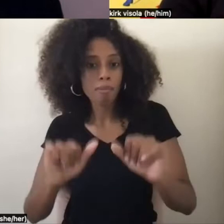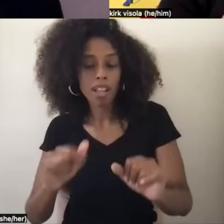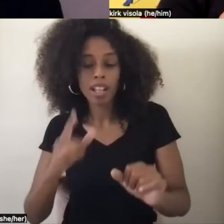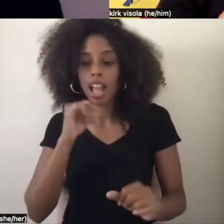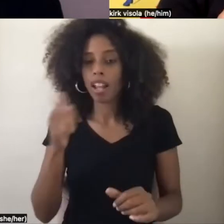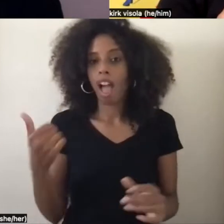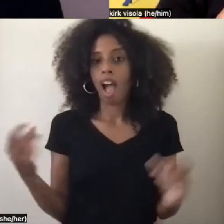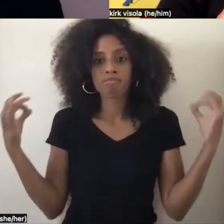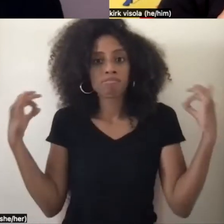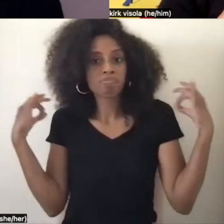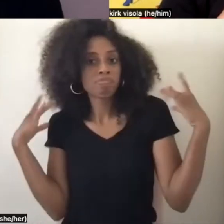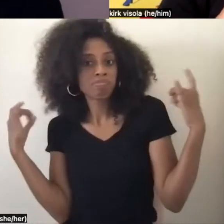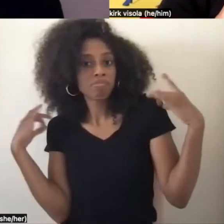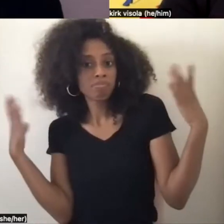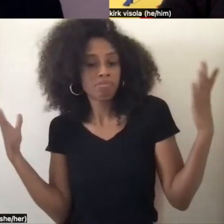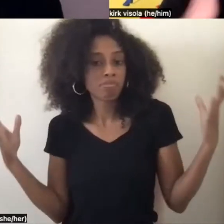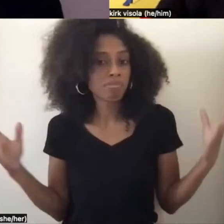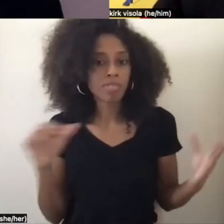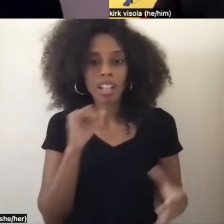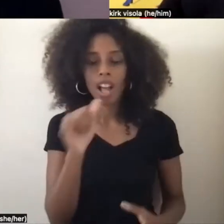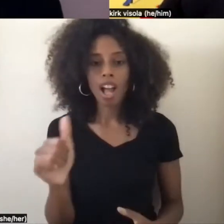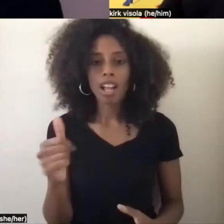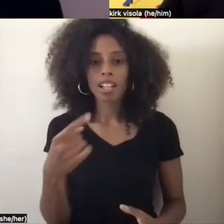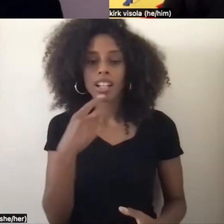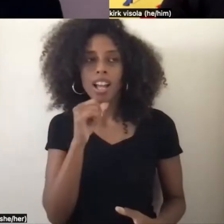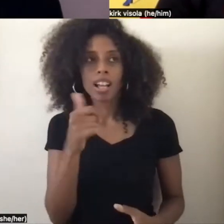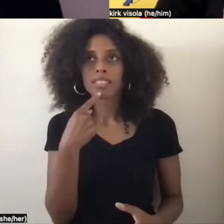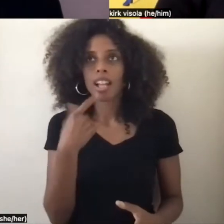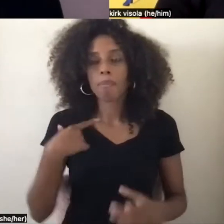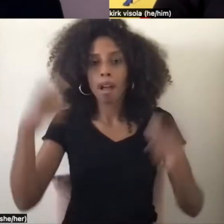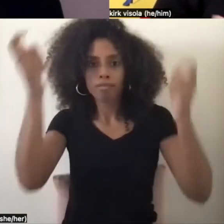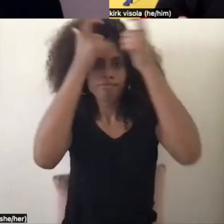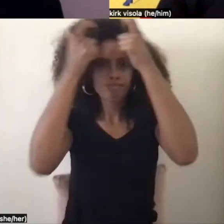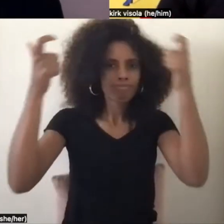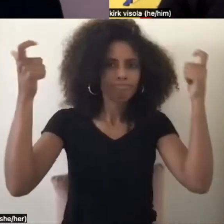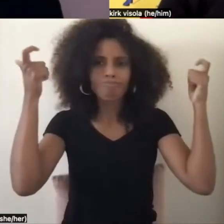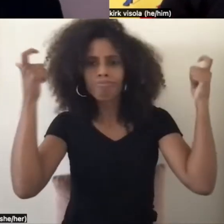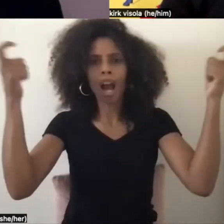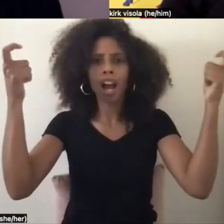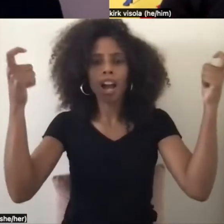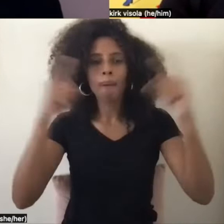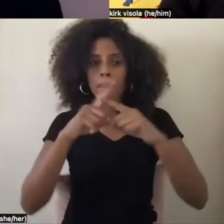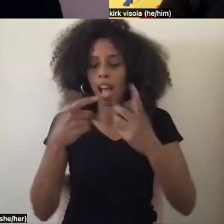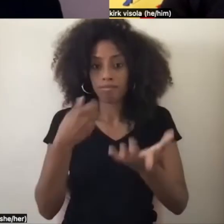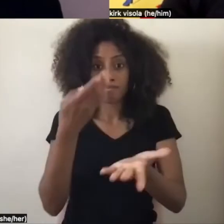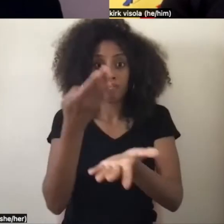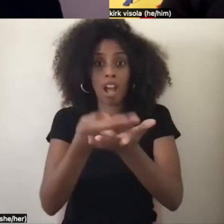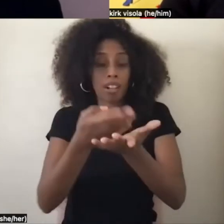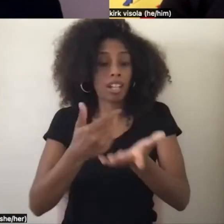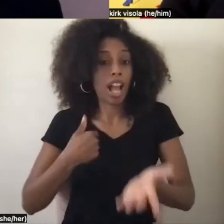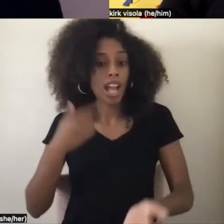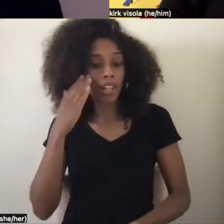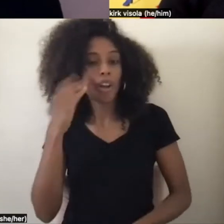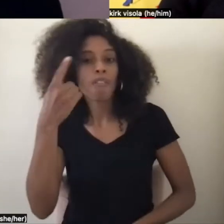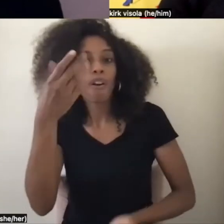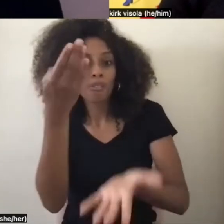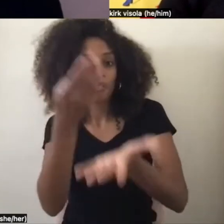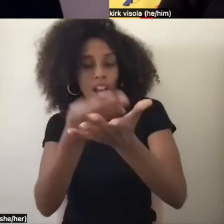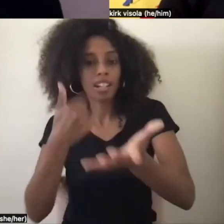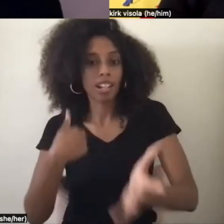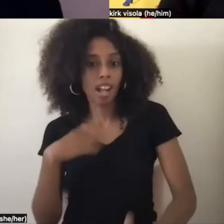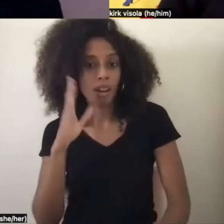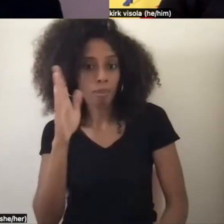not, you know, saying my ego's out of control. It's just factual. I know that for a fact that I would be.